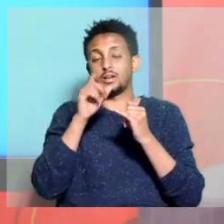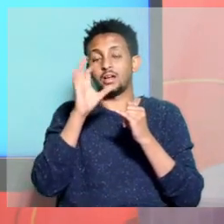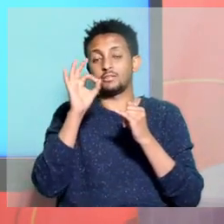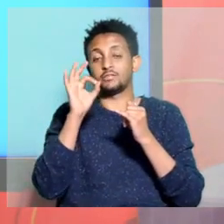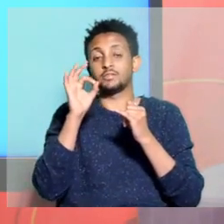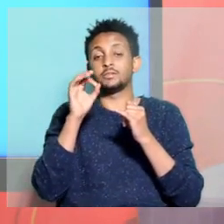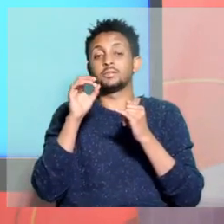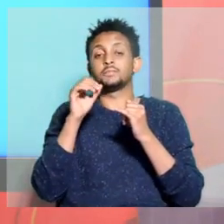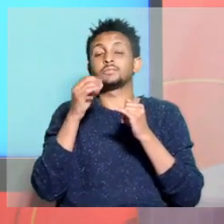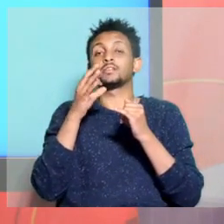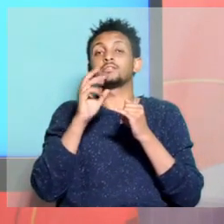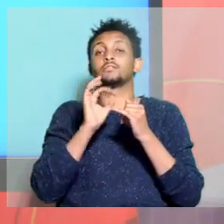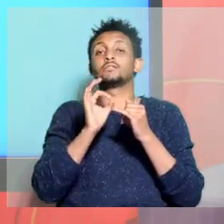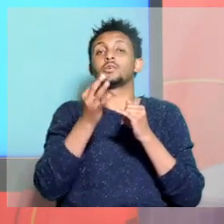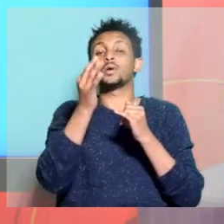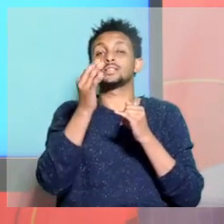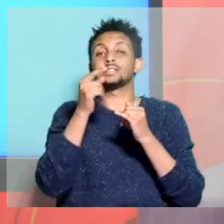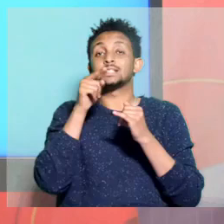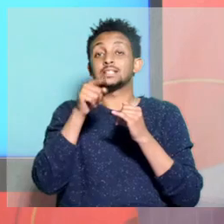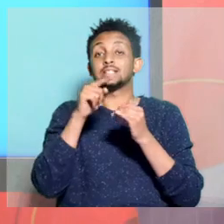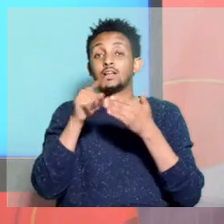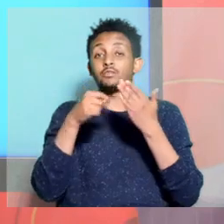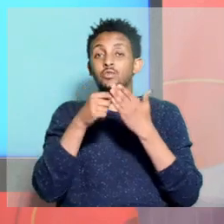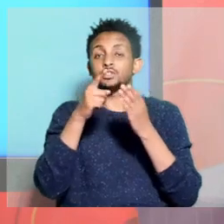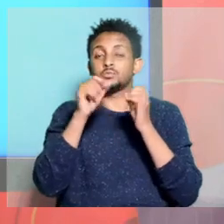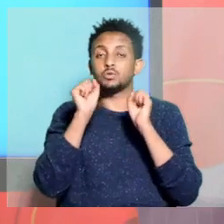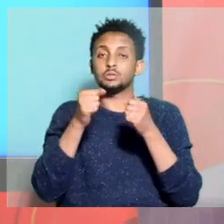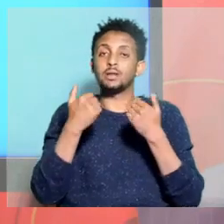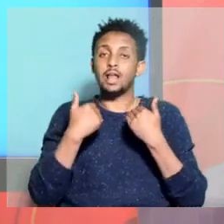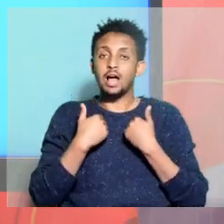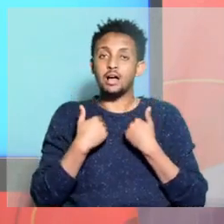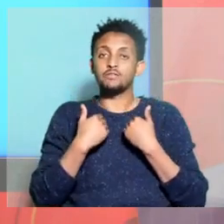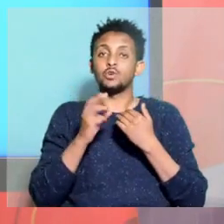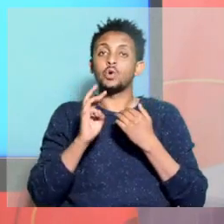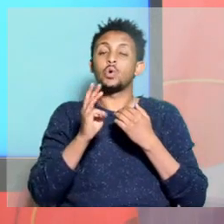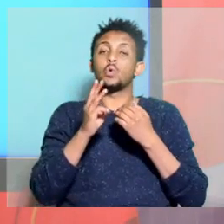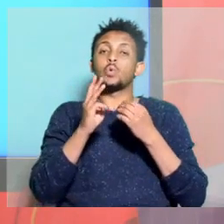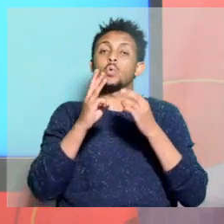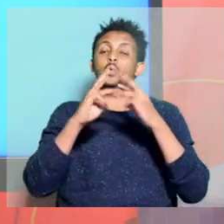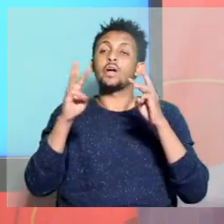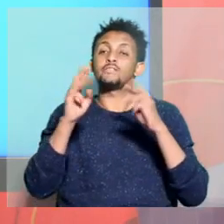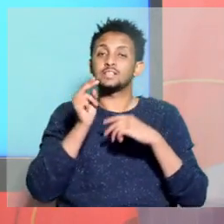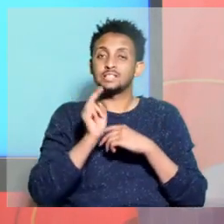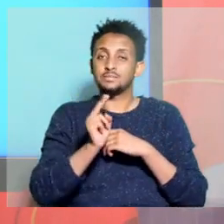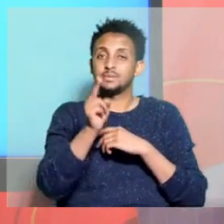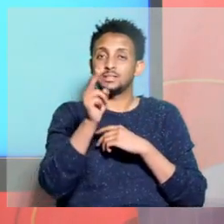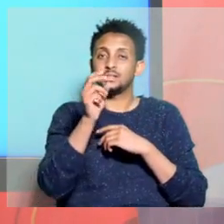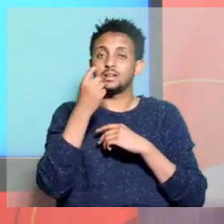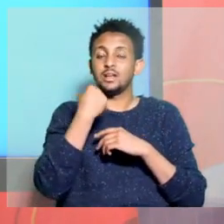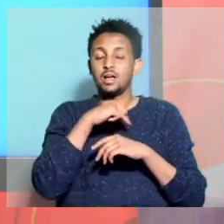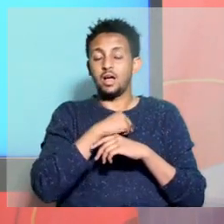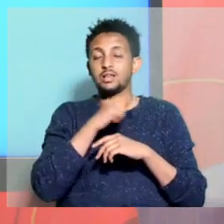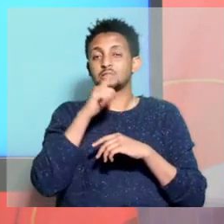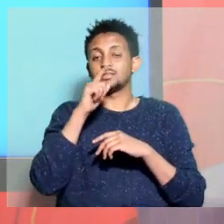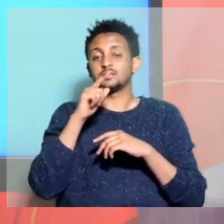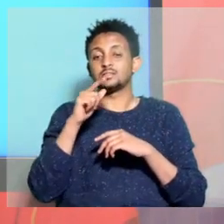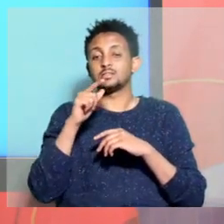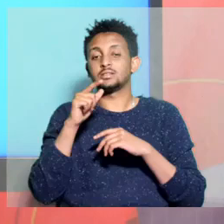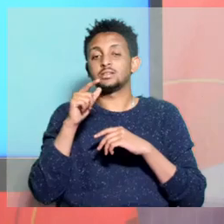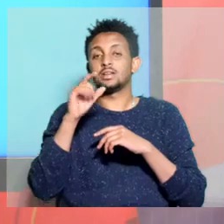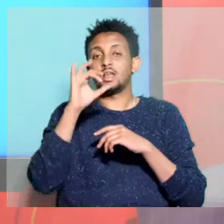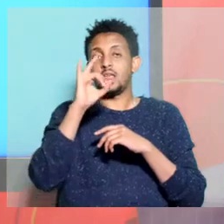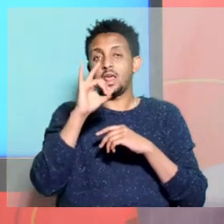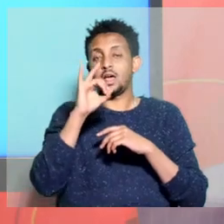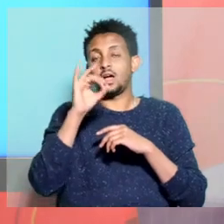period is known to be frequency. Therefore, it's possible to have wave speed as lambda